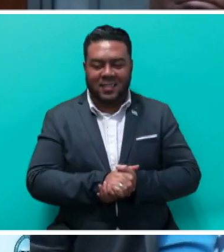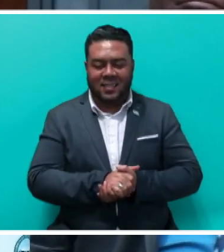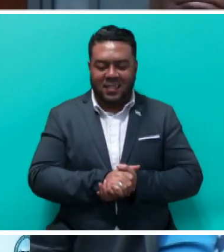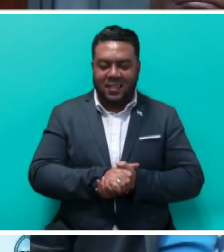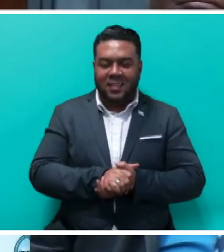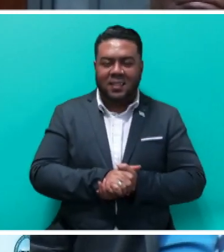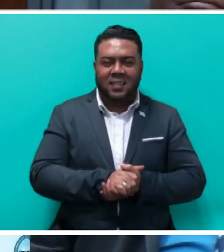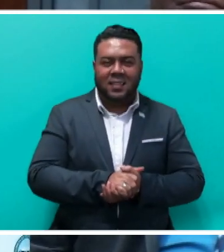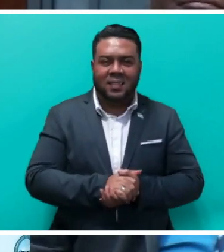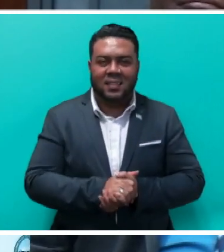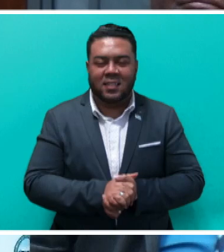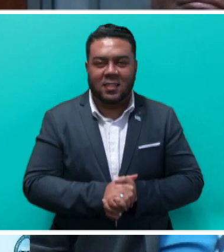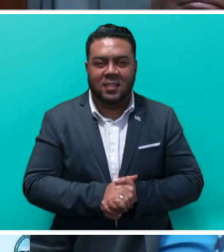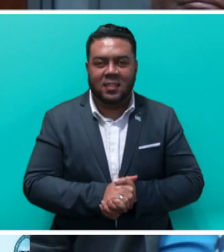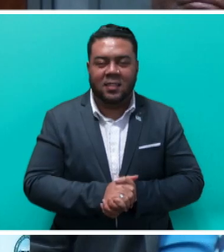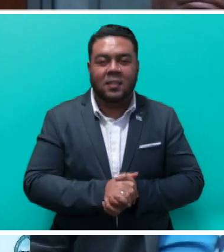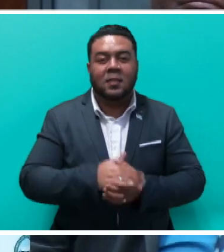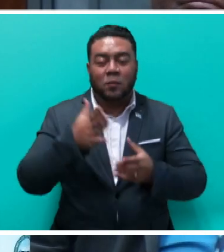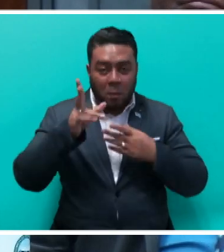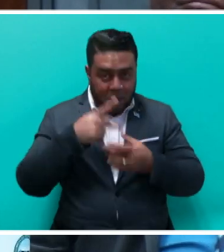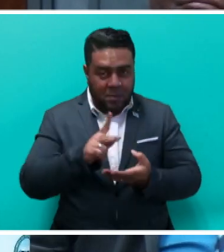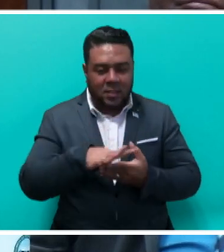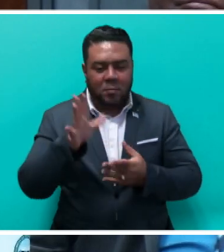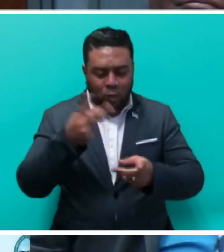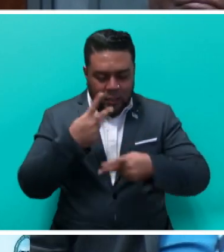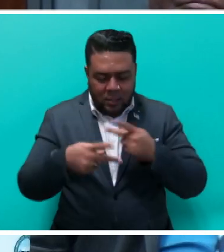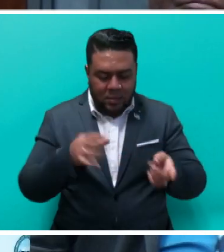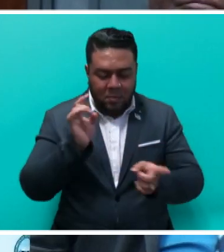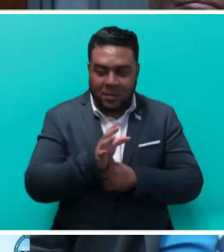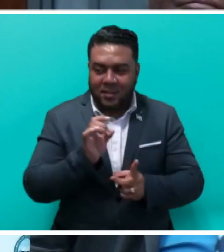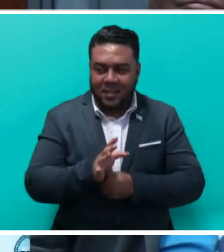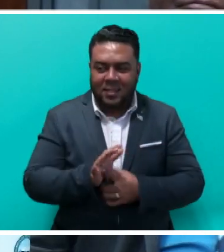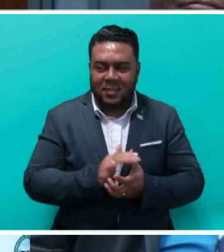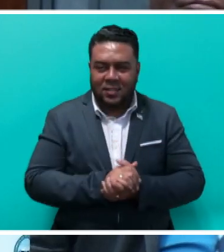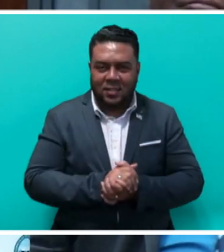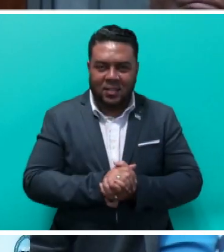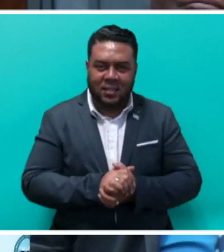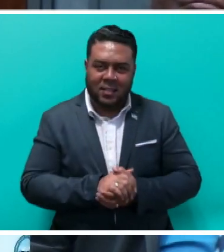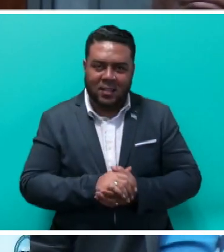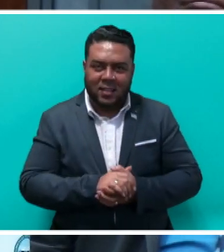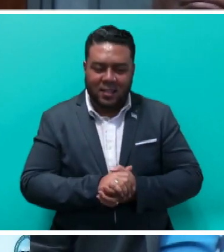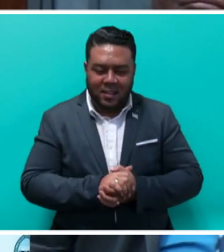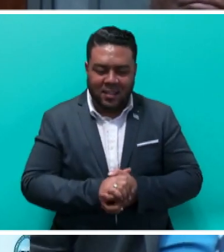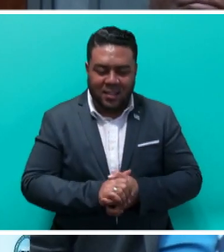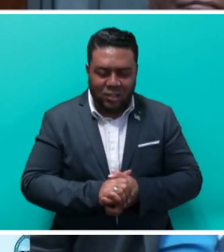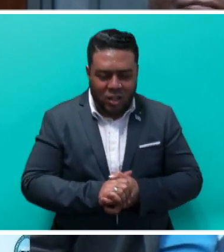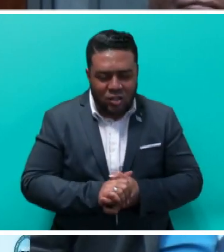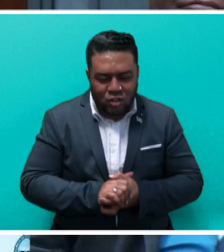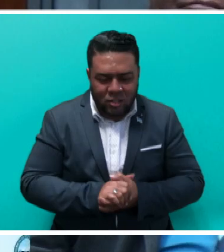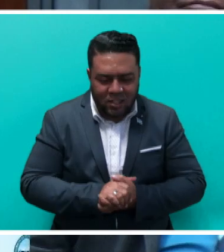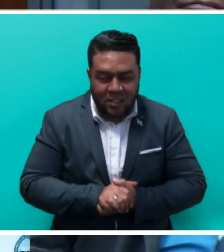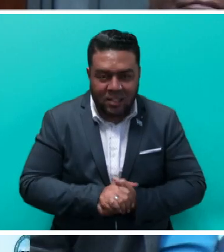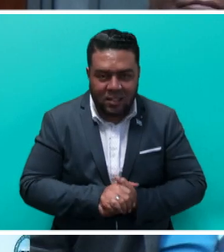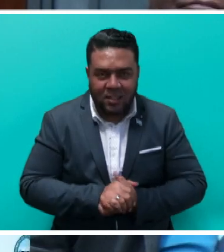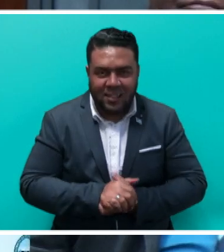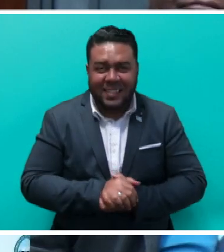vehicle permit processes are significant. By working together across different levels of government, between